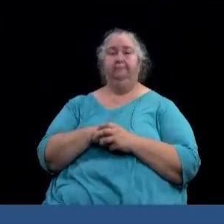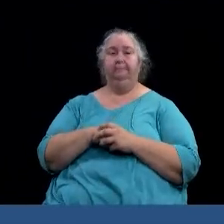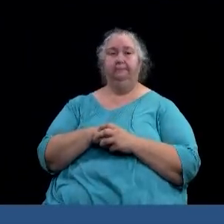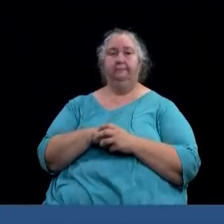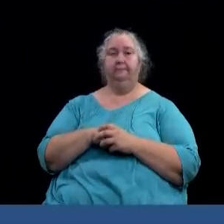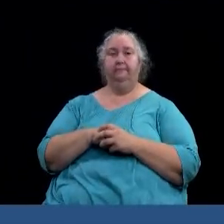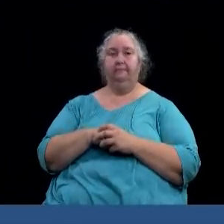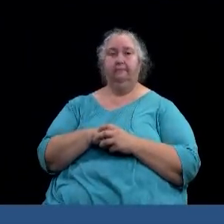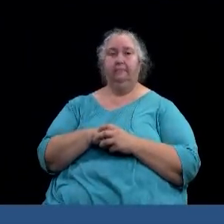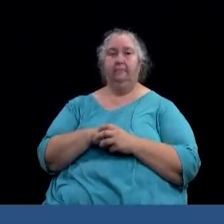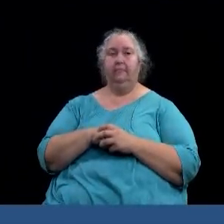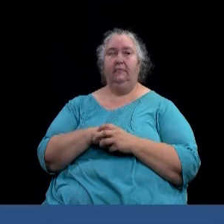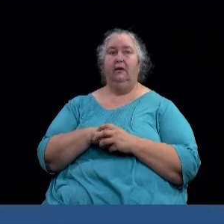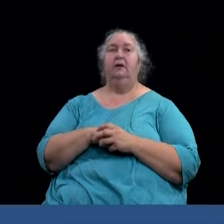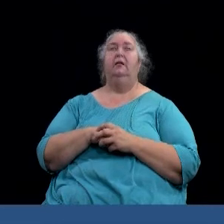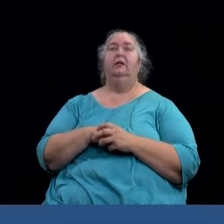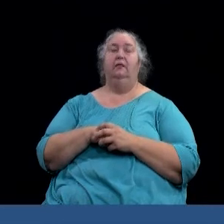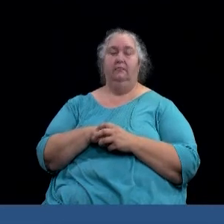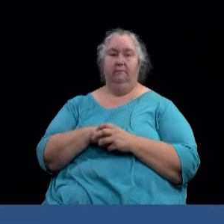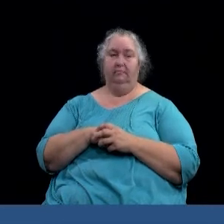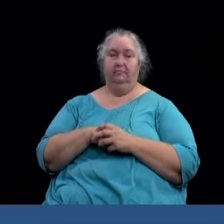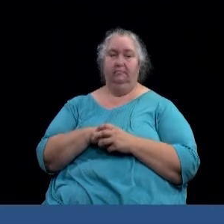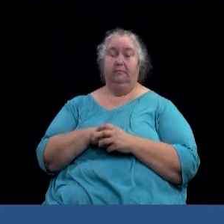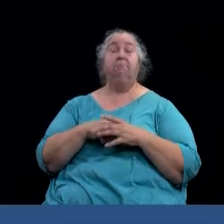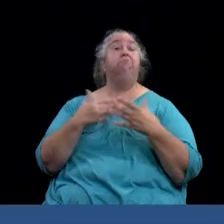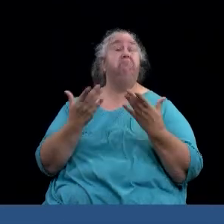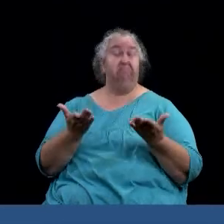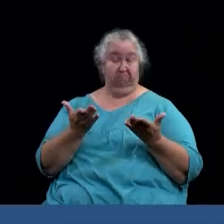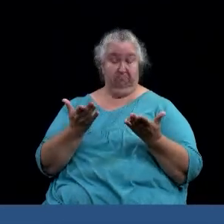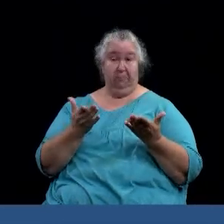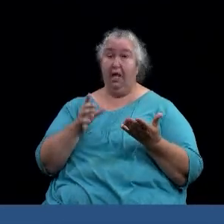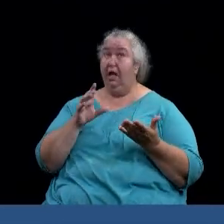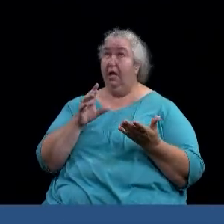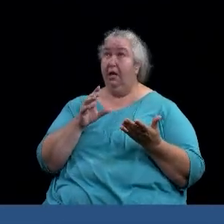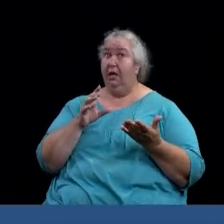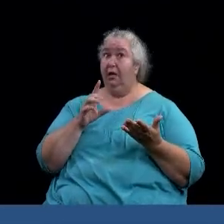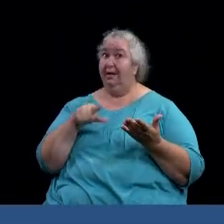So do you have any questions for me at all?